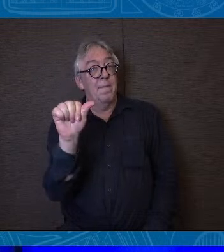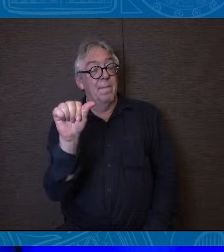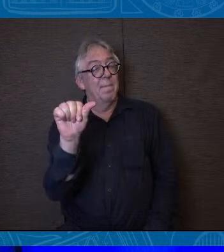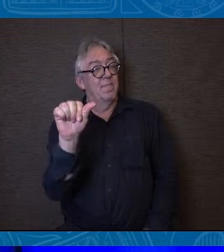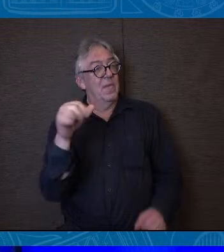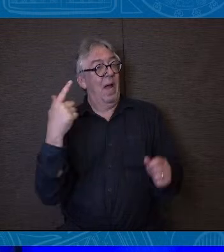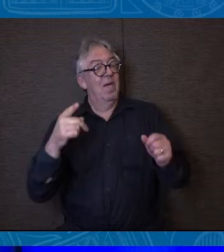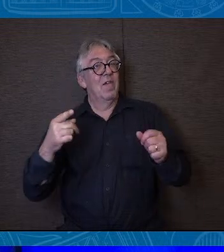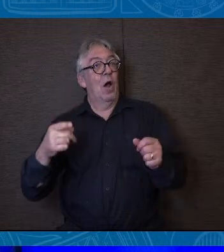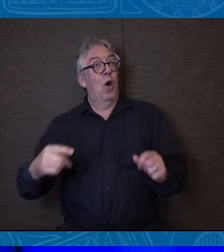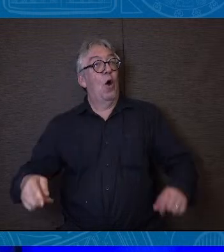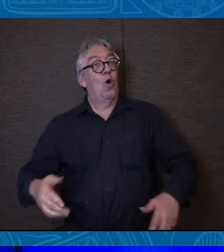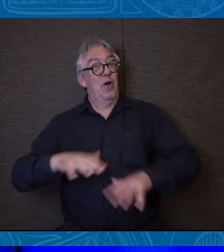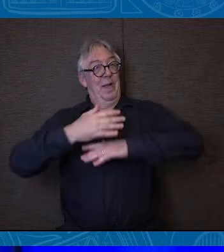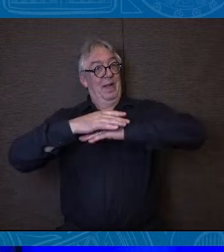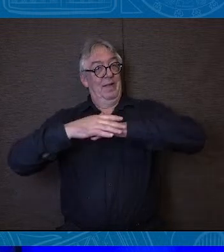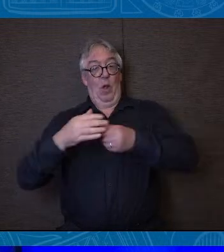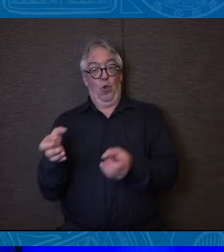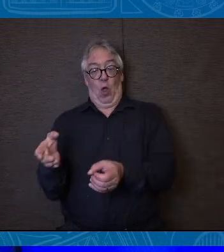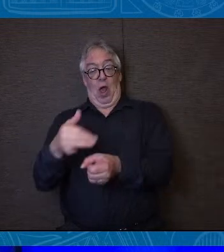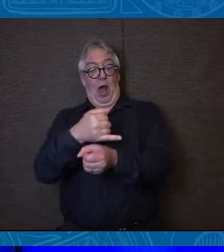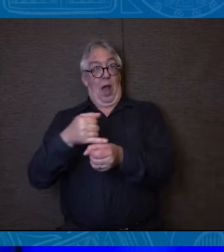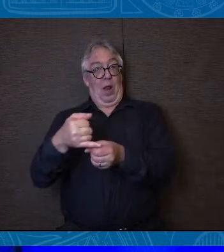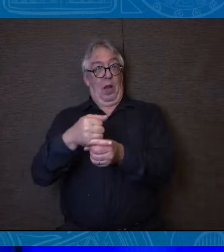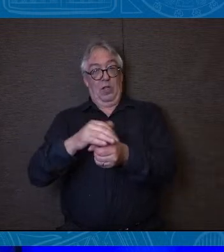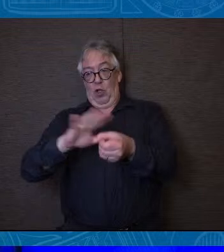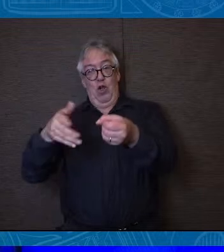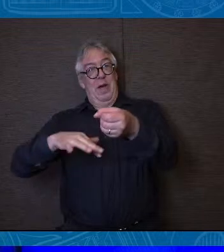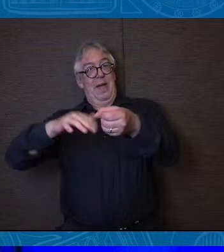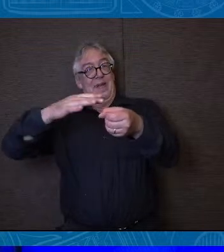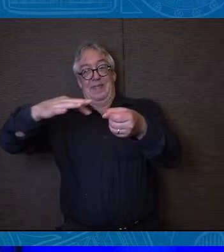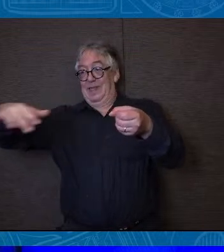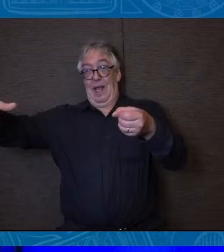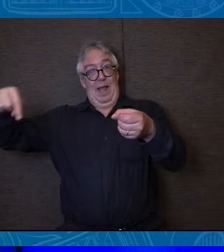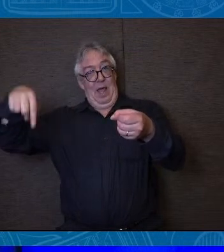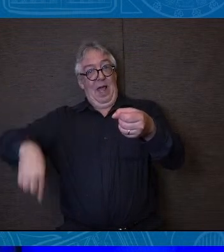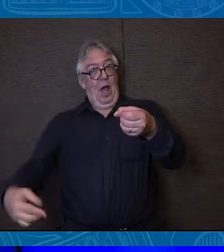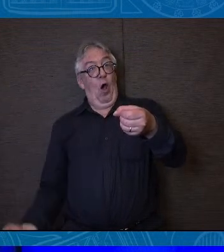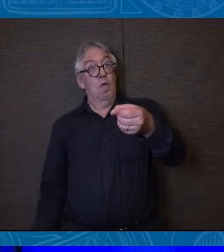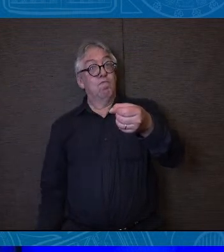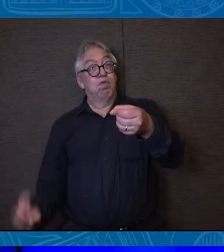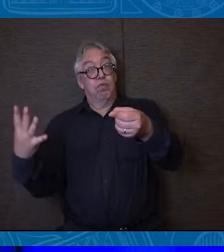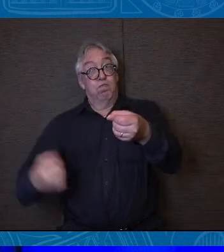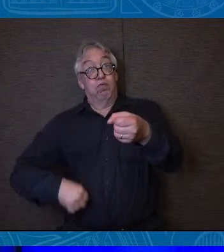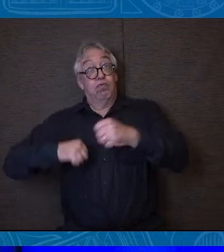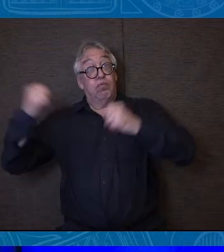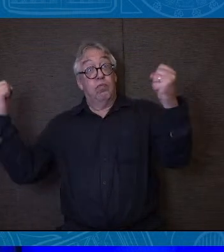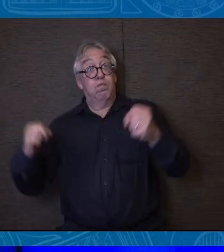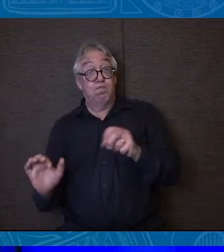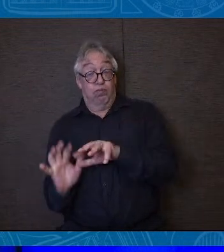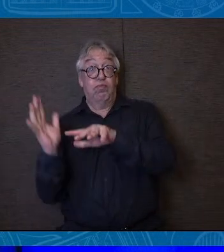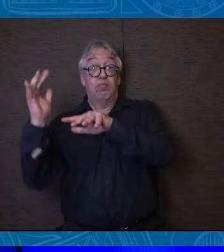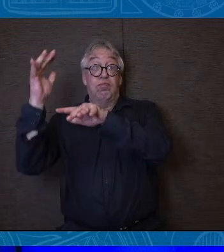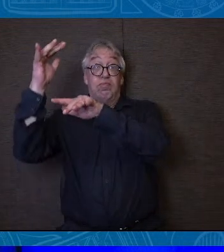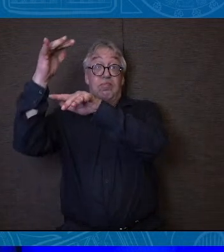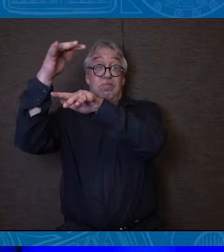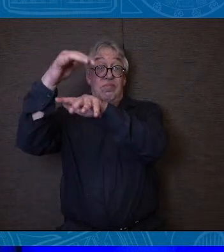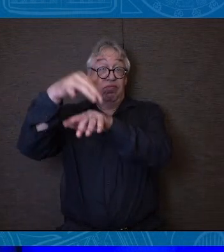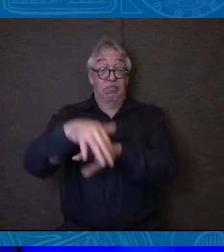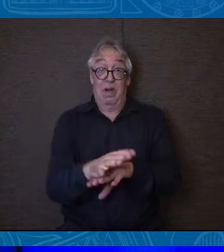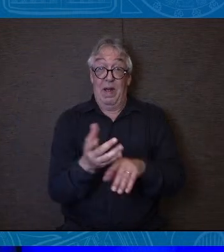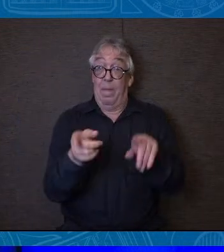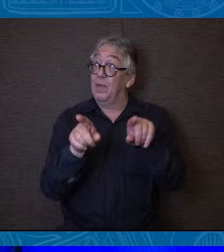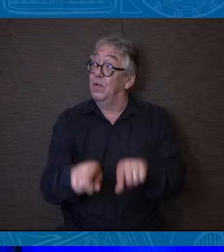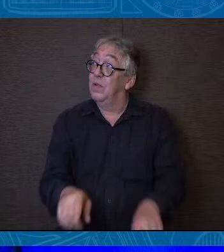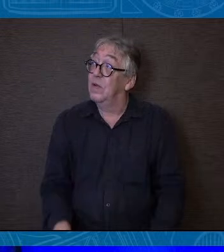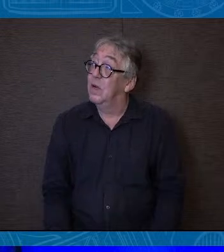undersea volcanic disruption. This is where you use, just look at the red ones. The red ones are the ones where the